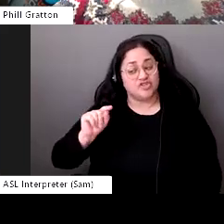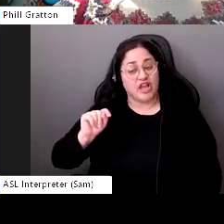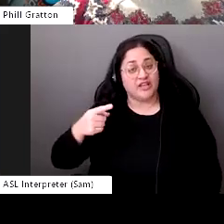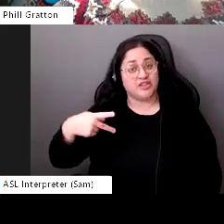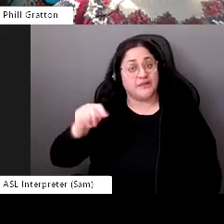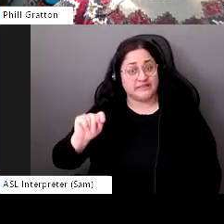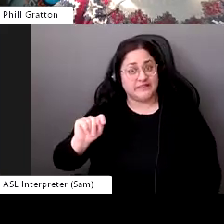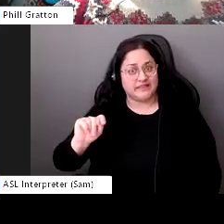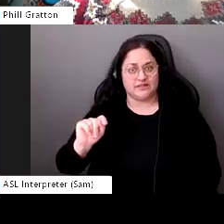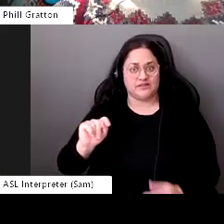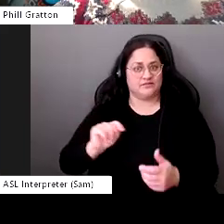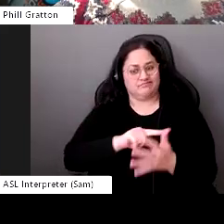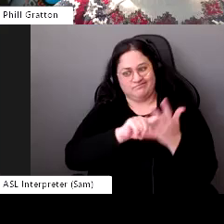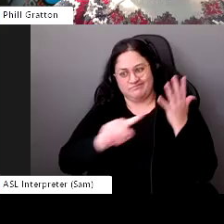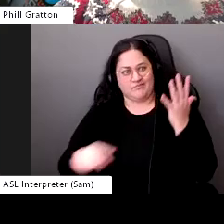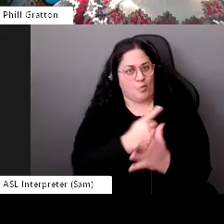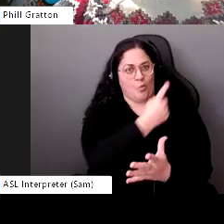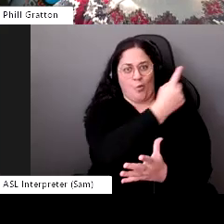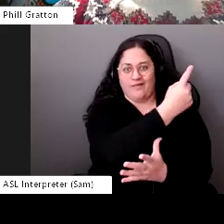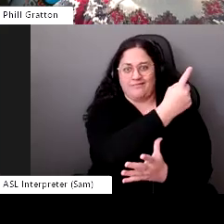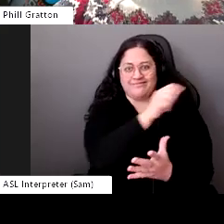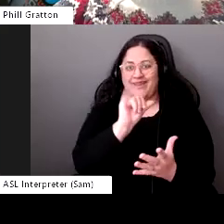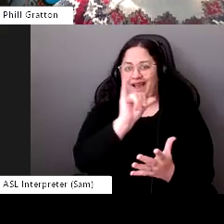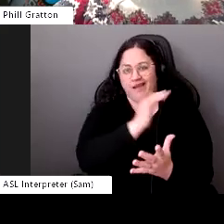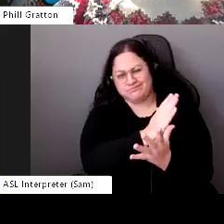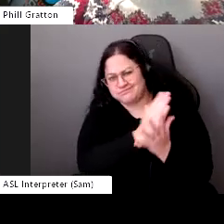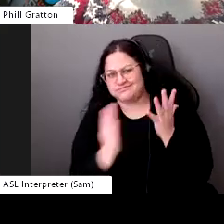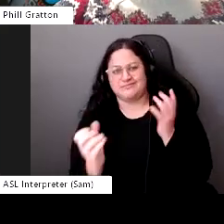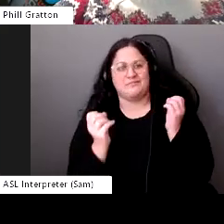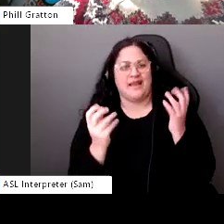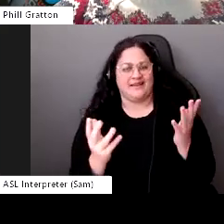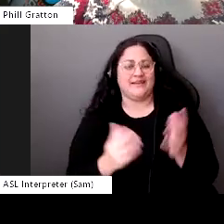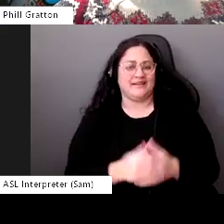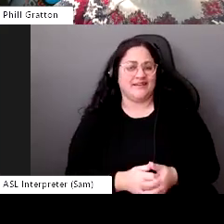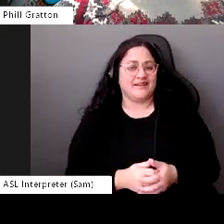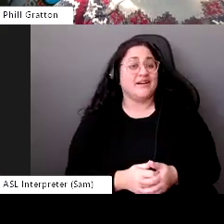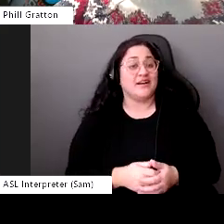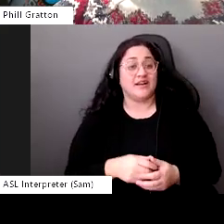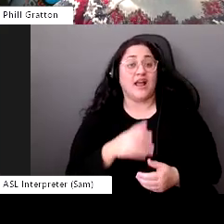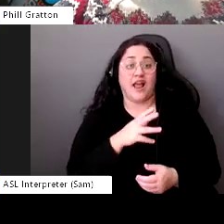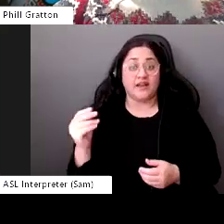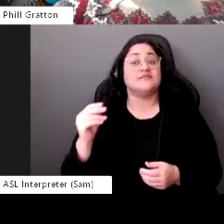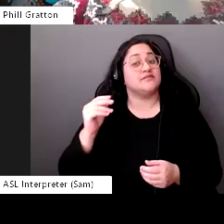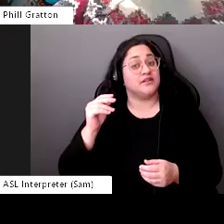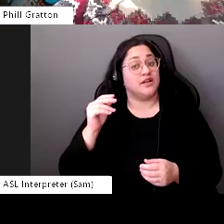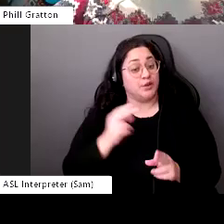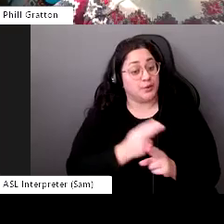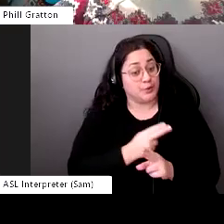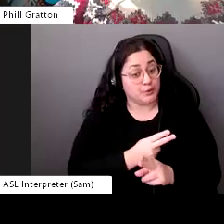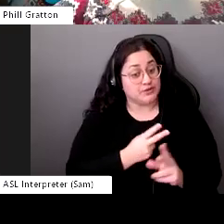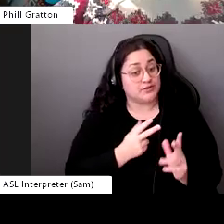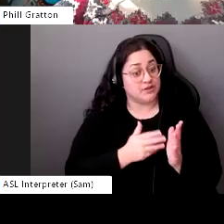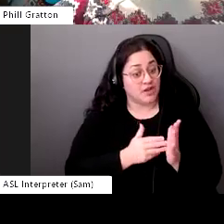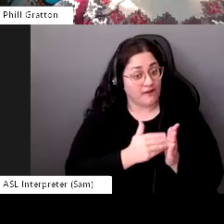free. So it's something that you can start to work with and play with, and they're constantly improving it as it's used more and more.